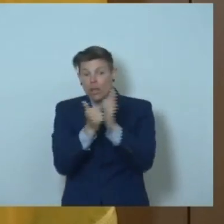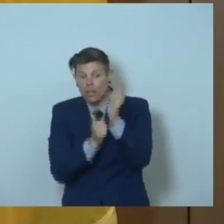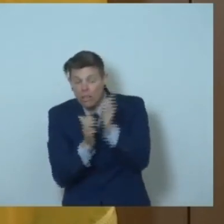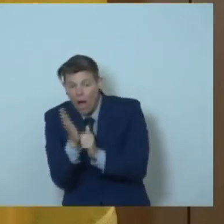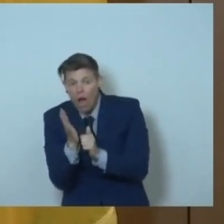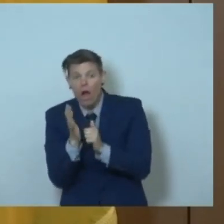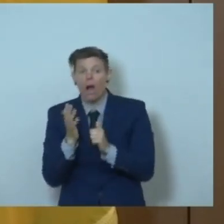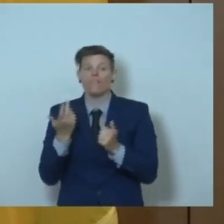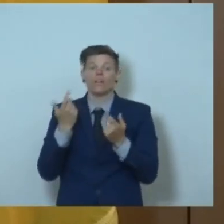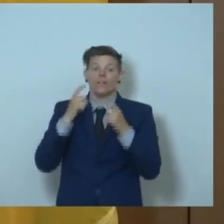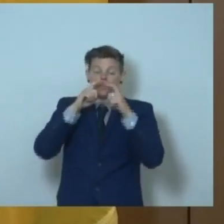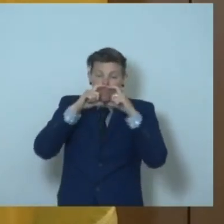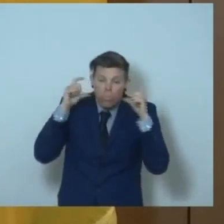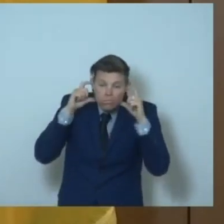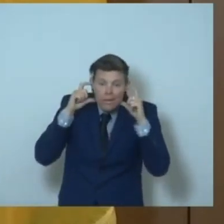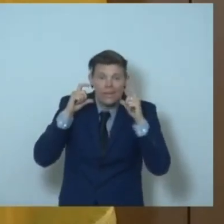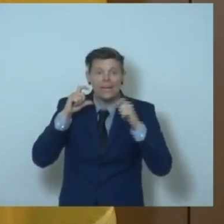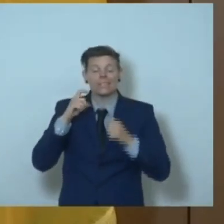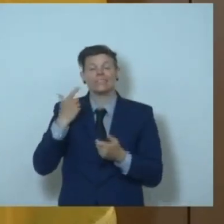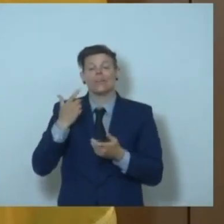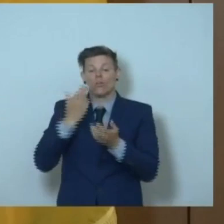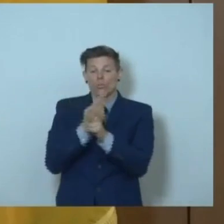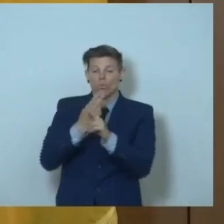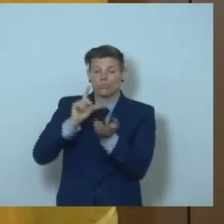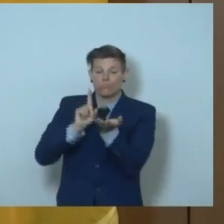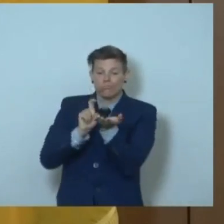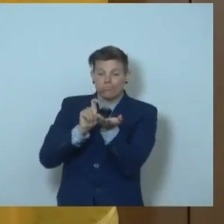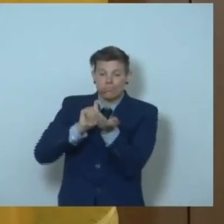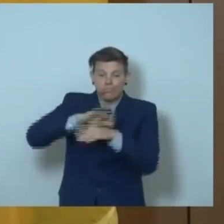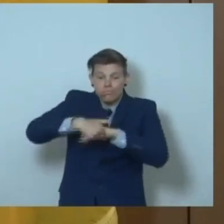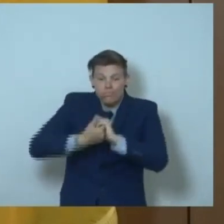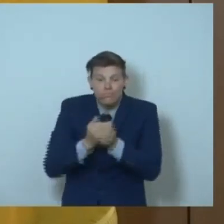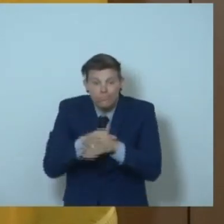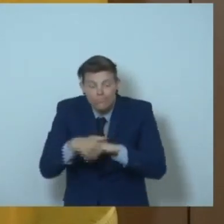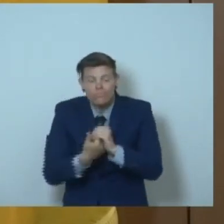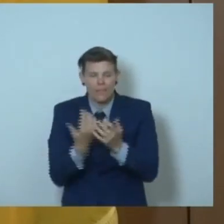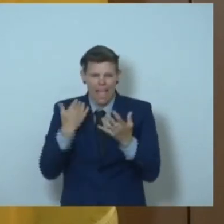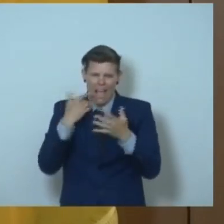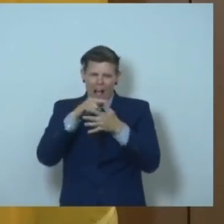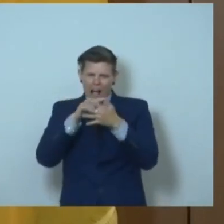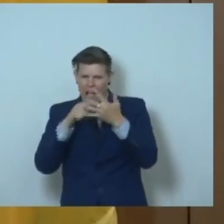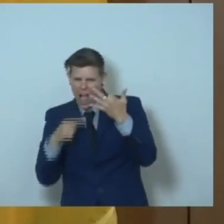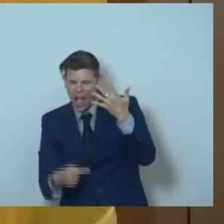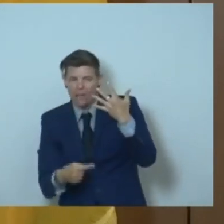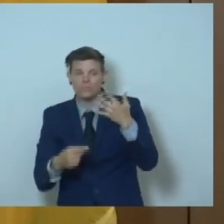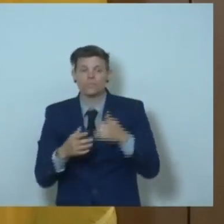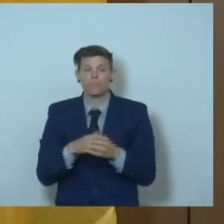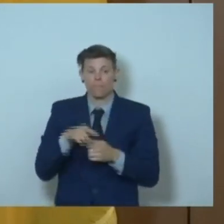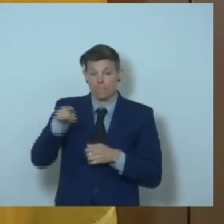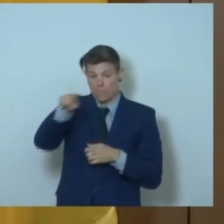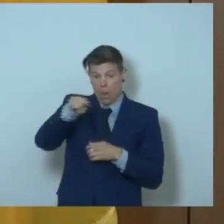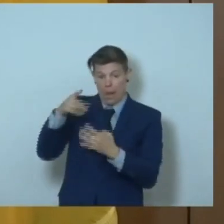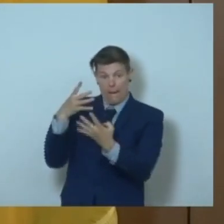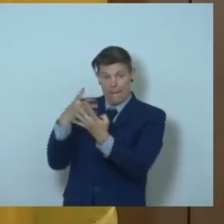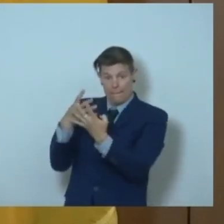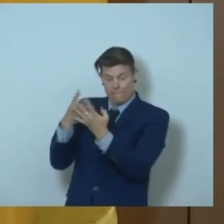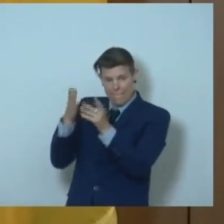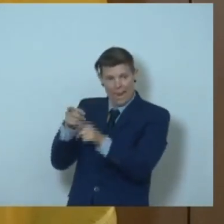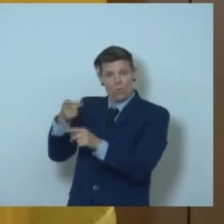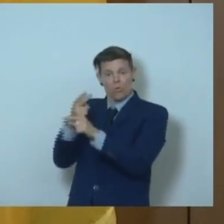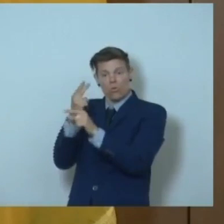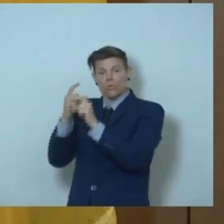washing, hand sanitizer, face coverings, including for inmates, all of that, and immediate confinement of an